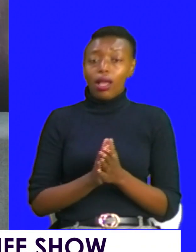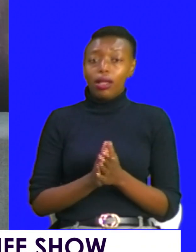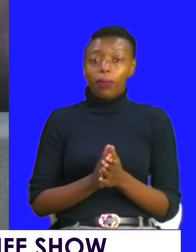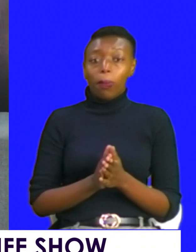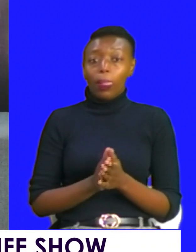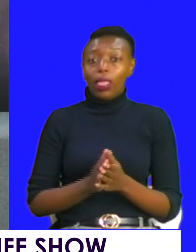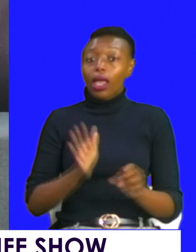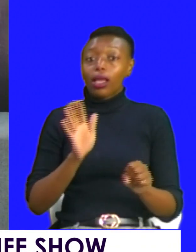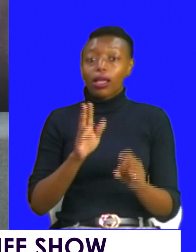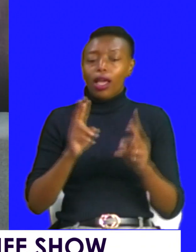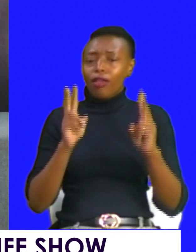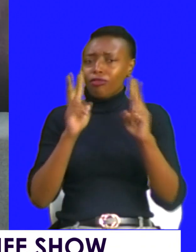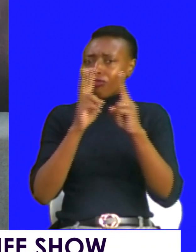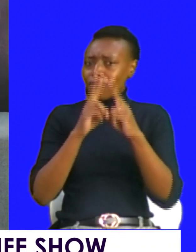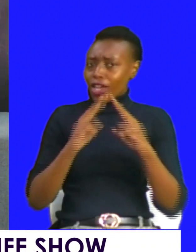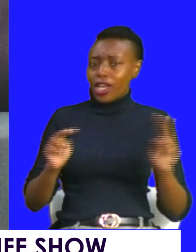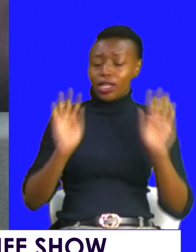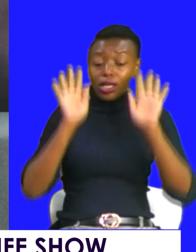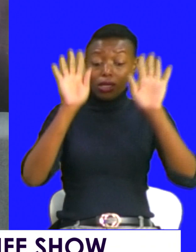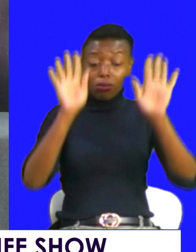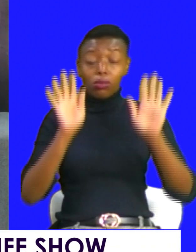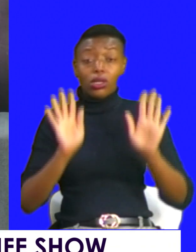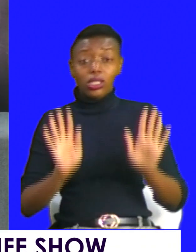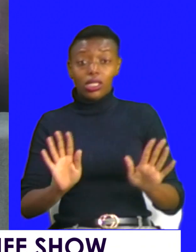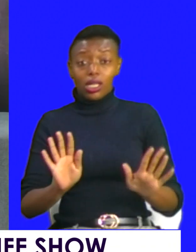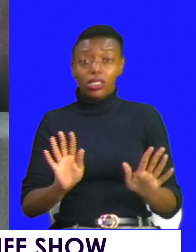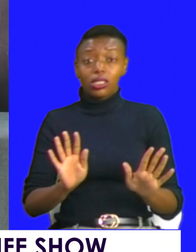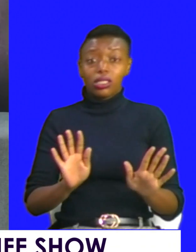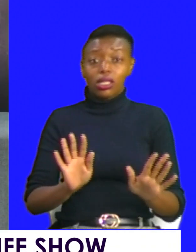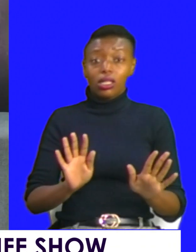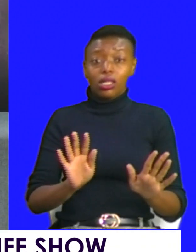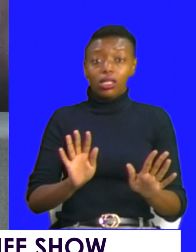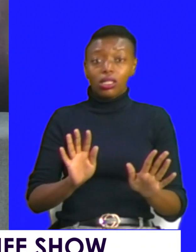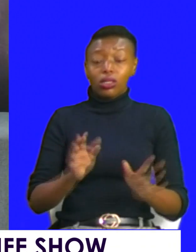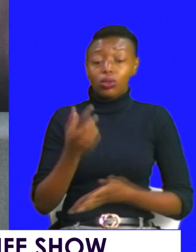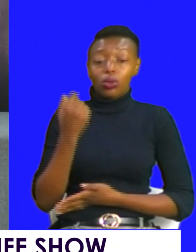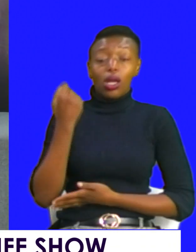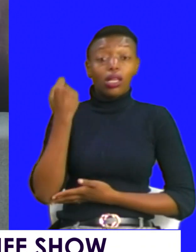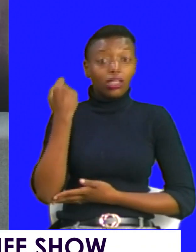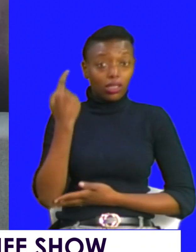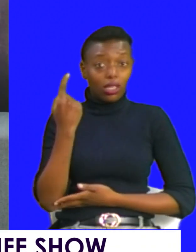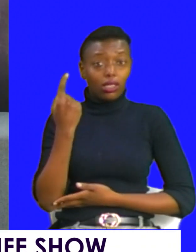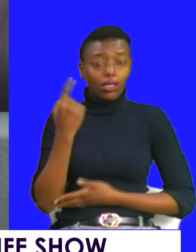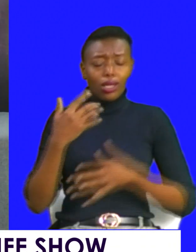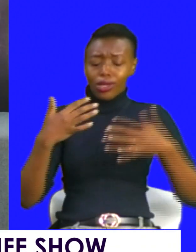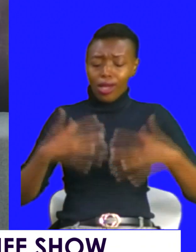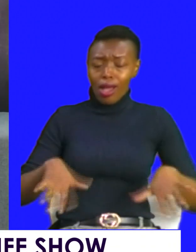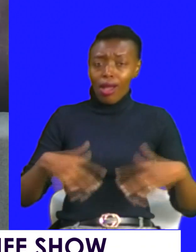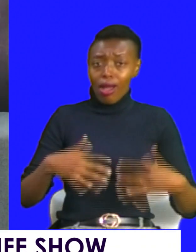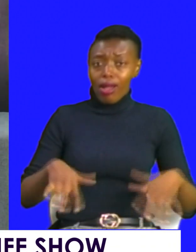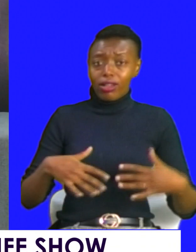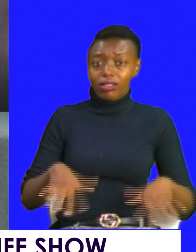necessary in a working organization. So now you who is positioning yourself for promotion, how do you act when your boss is not there? You have to act the